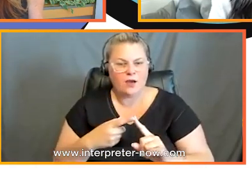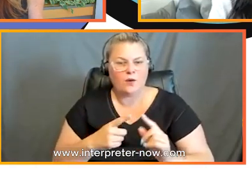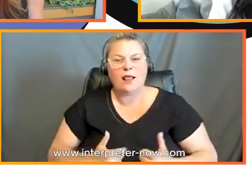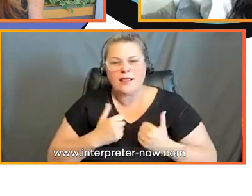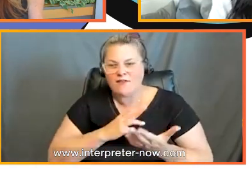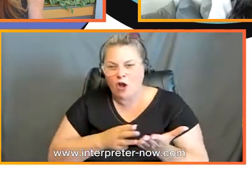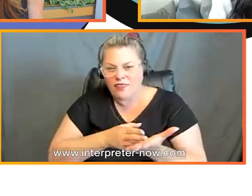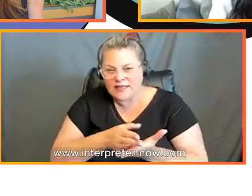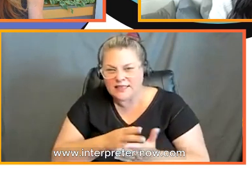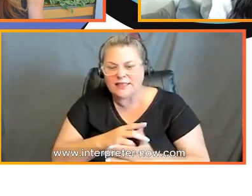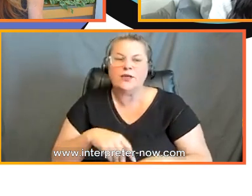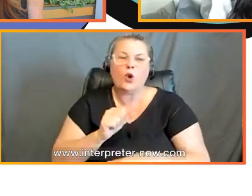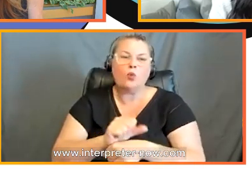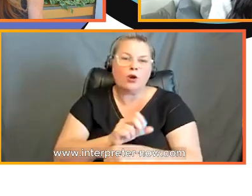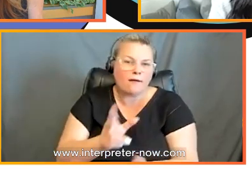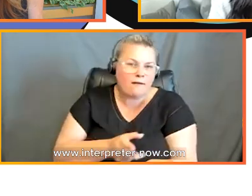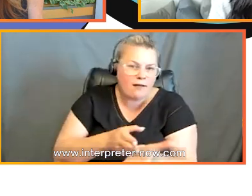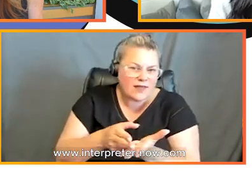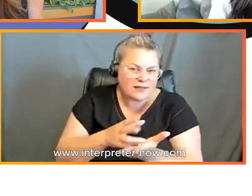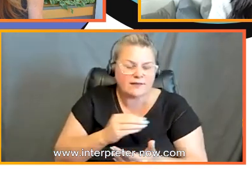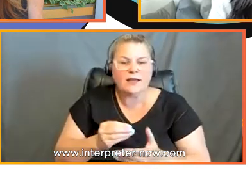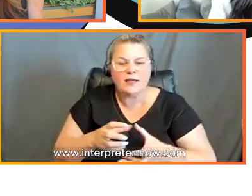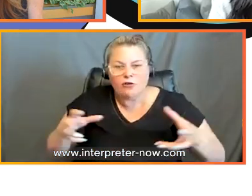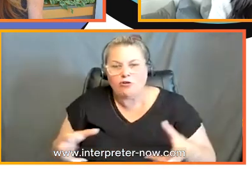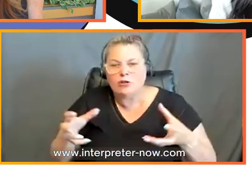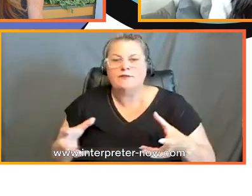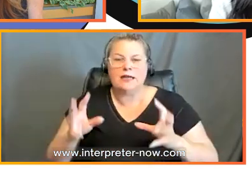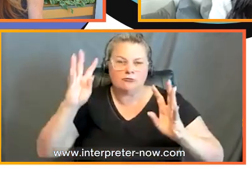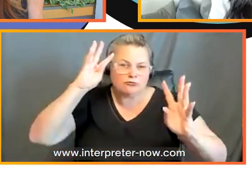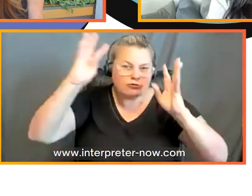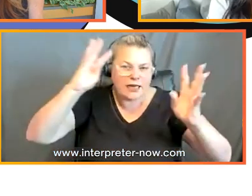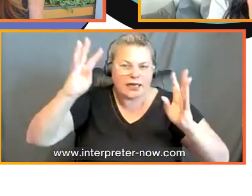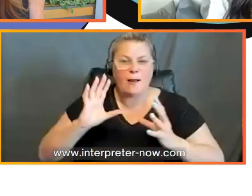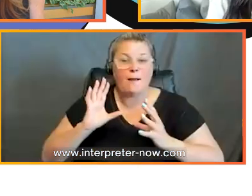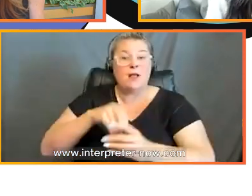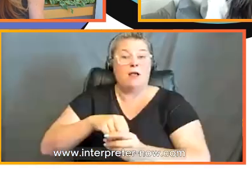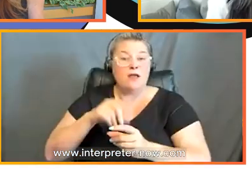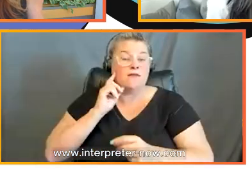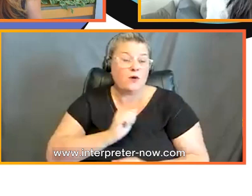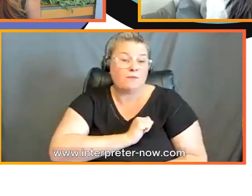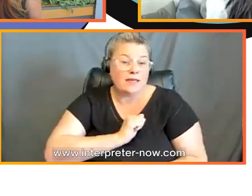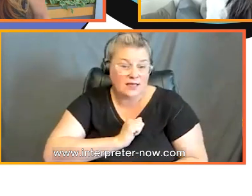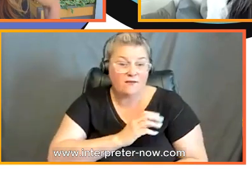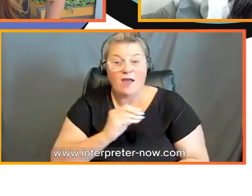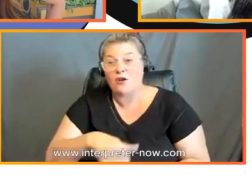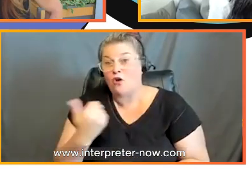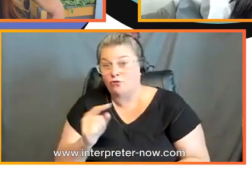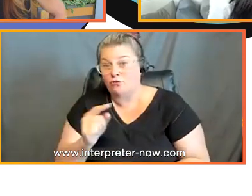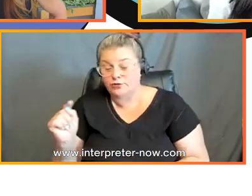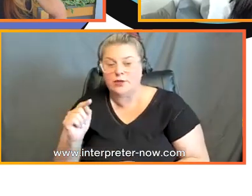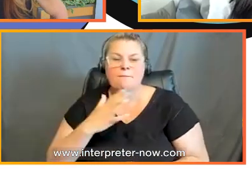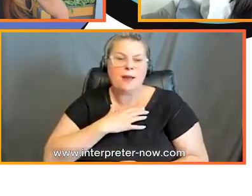and cultivating, creating belonging for myself and others. And my passion, my commitment to